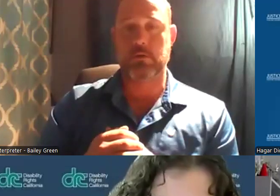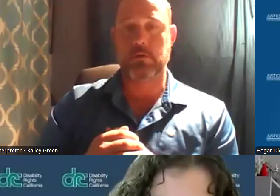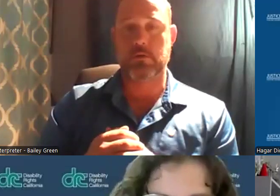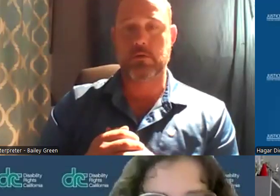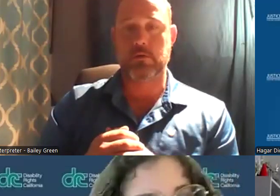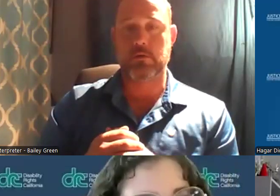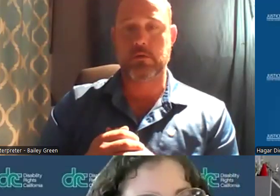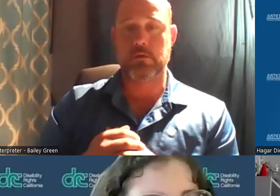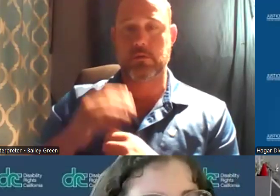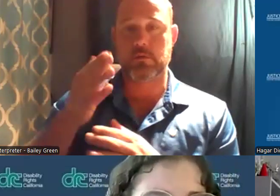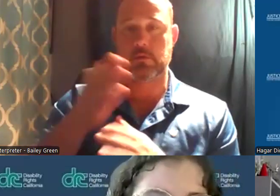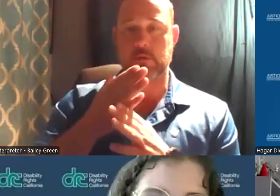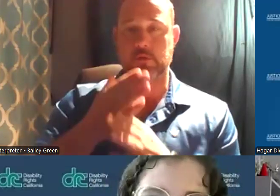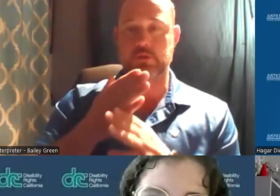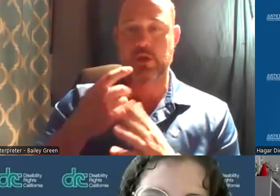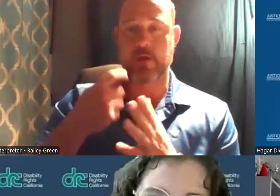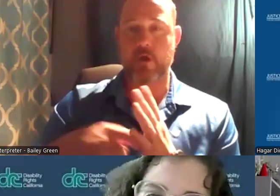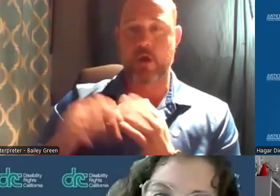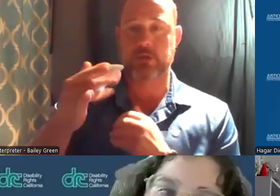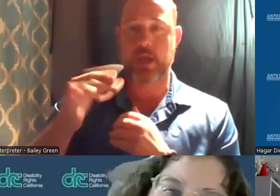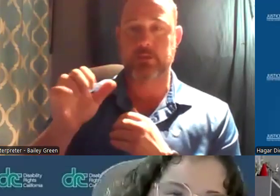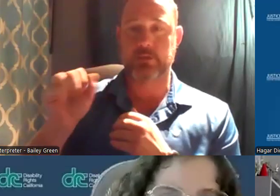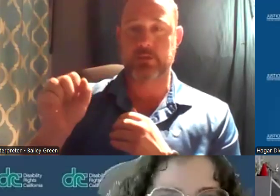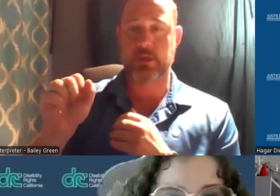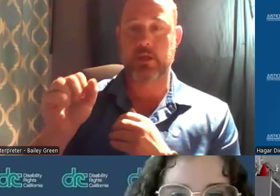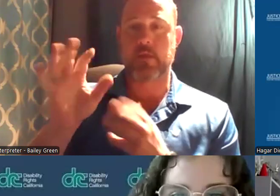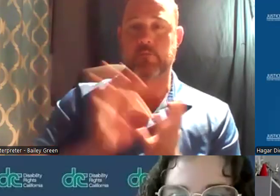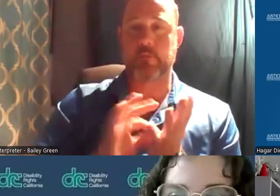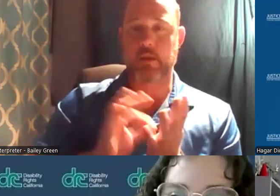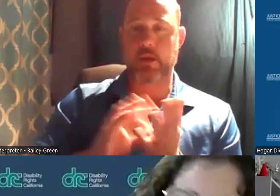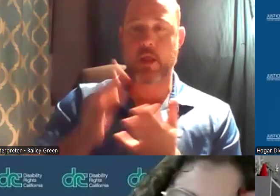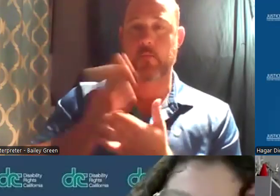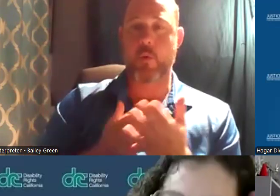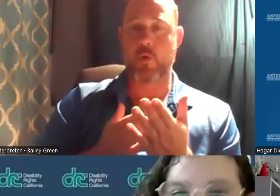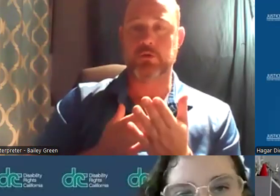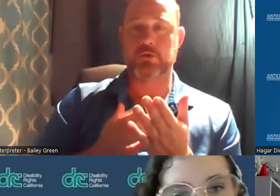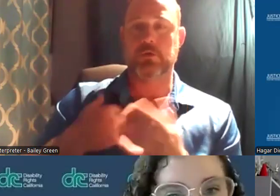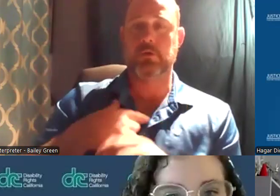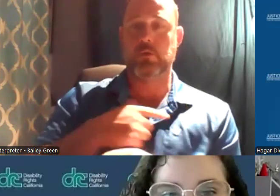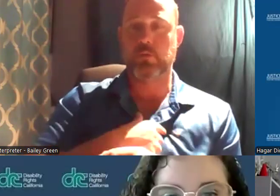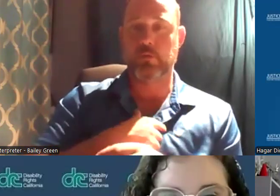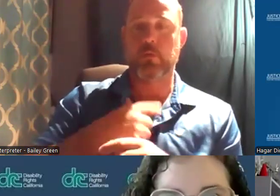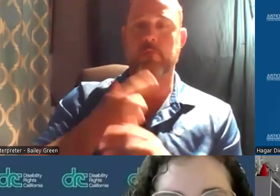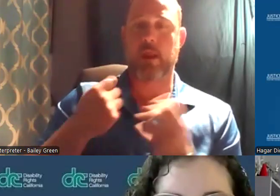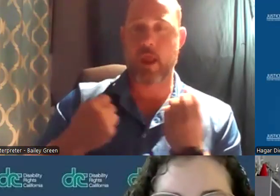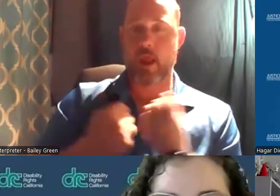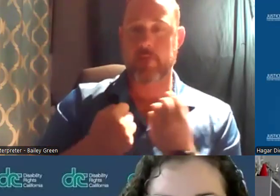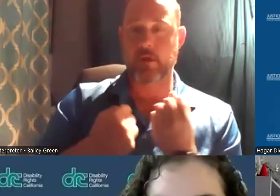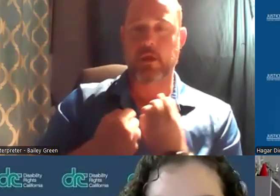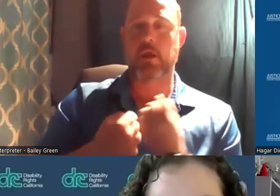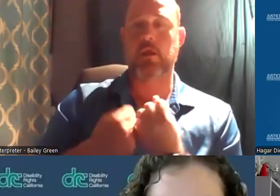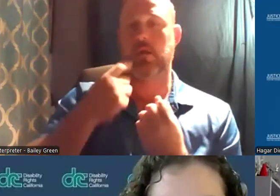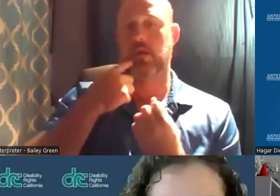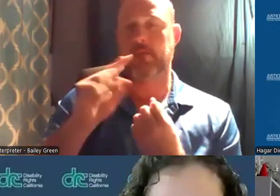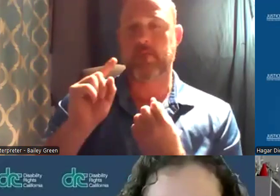The share cost for IHSS and your Medi-Cal portion, we've been advocating for change for this